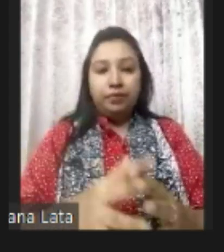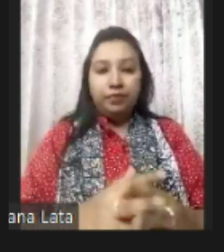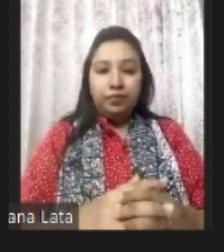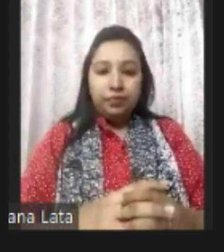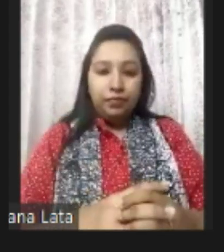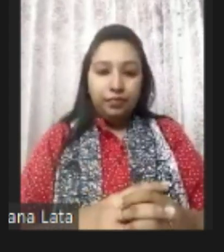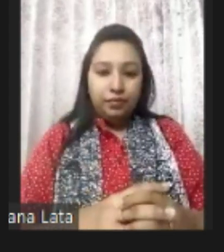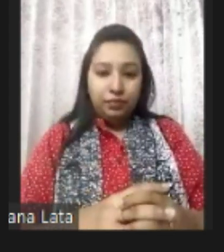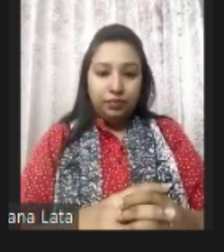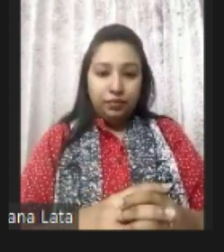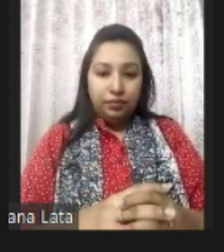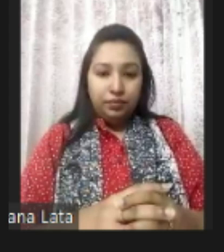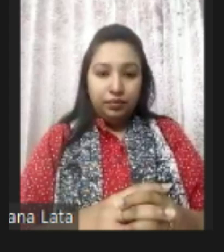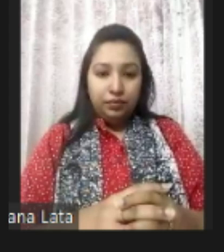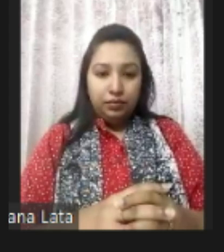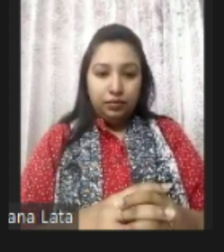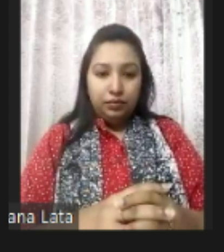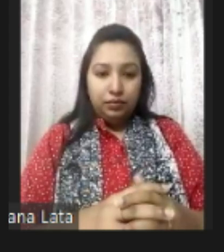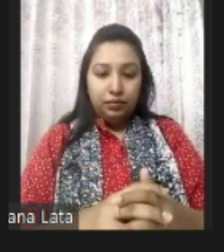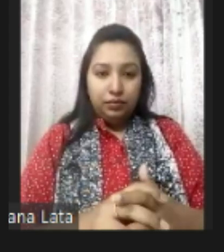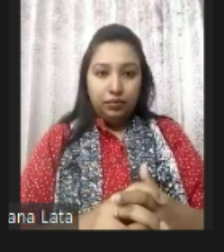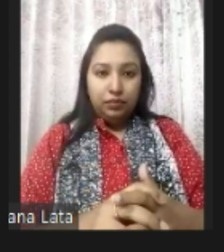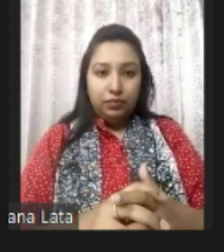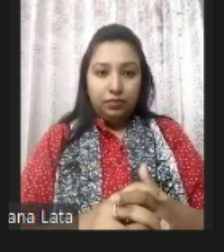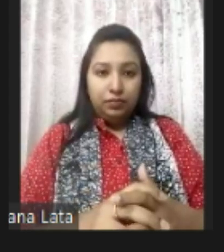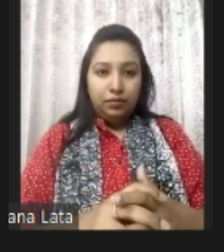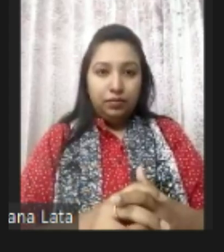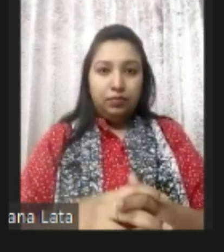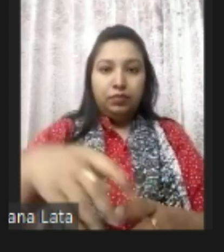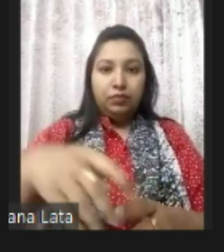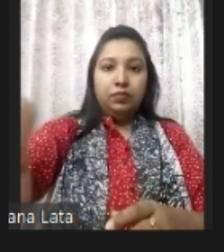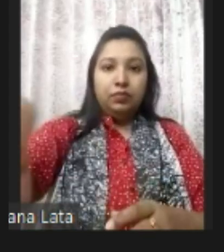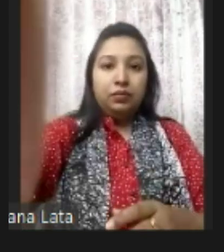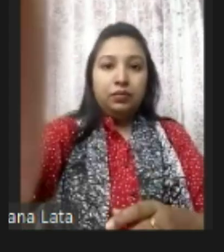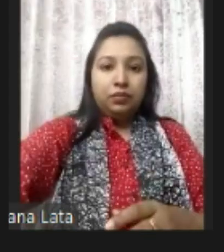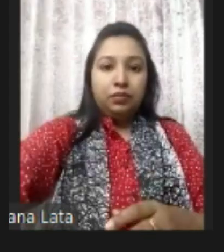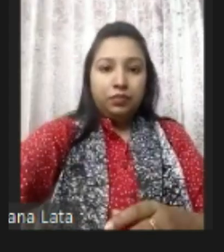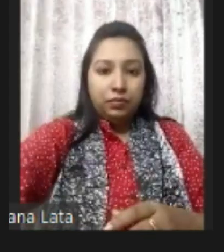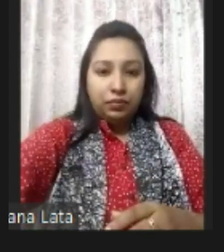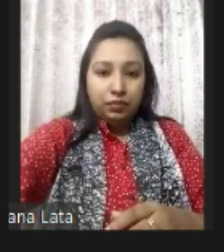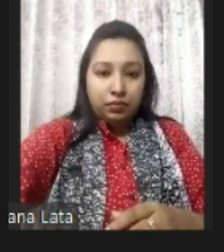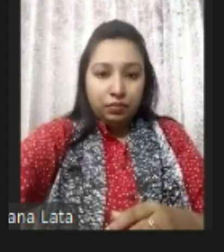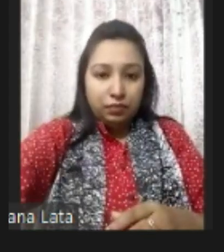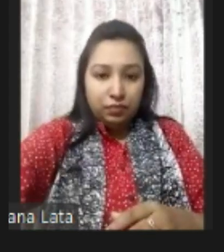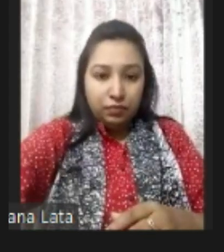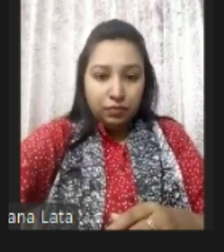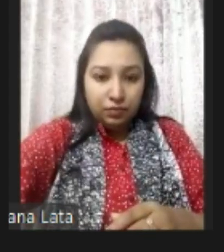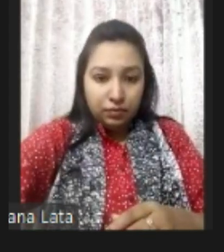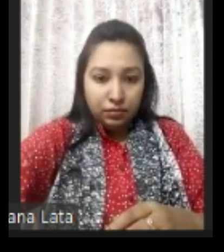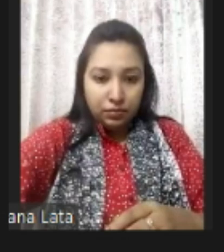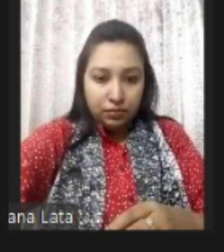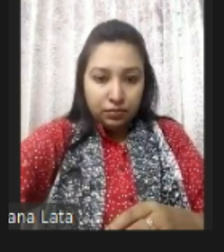Okay. Select the window or a tab. Sharing options list box. Use arrow. Share sound checkbox space. Select sharing to optimize for button. Share